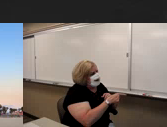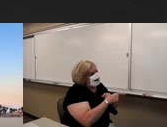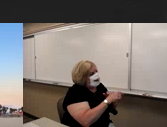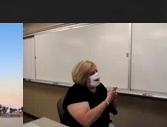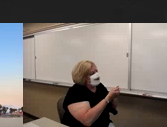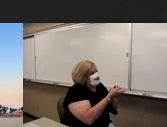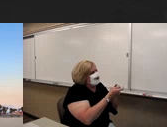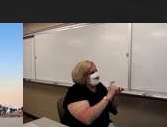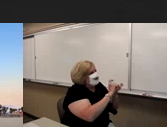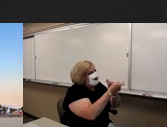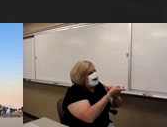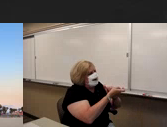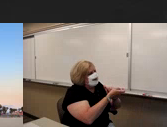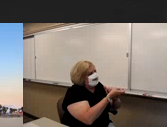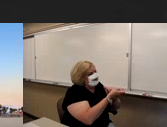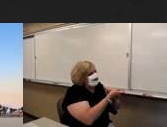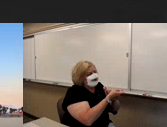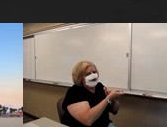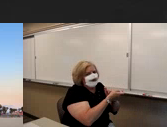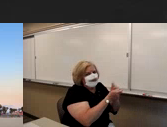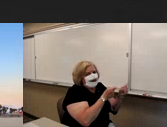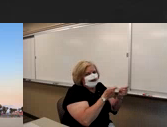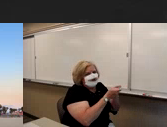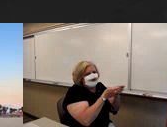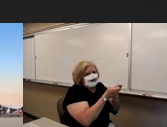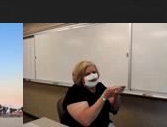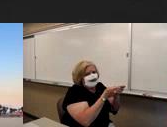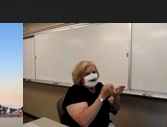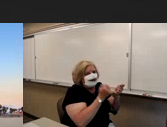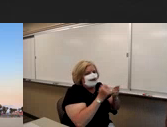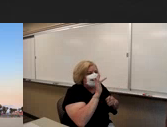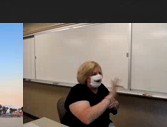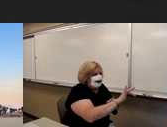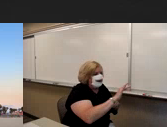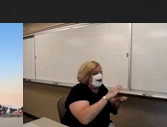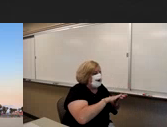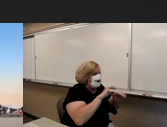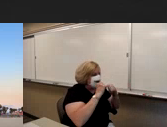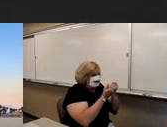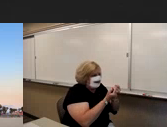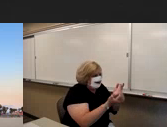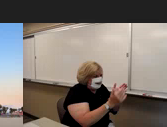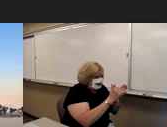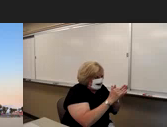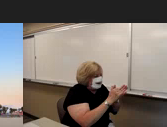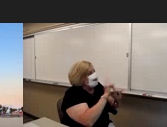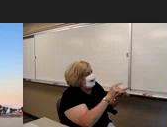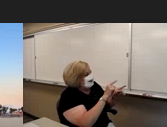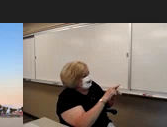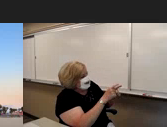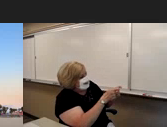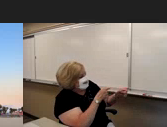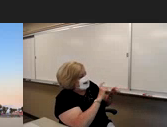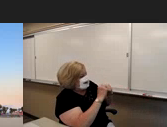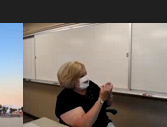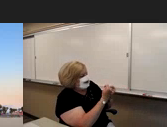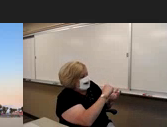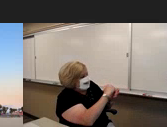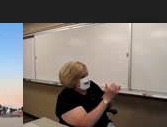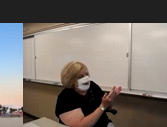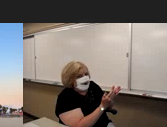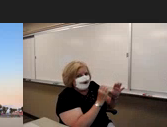to change it, right? If you clicked back on your team and went to the manage team aspect, you get